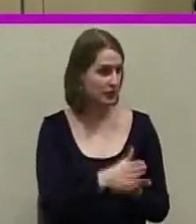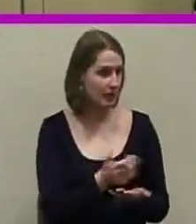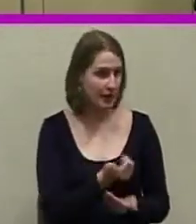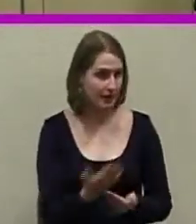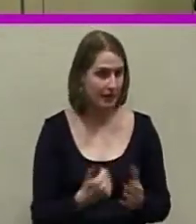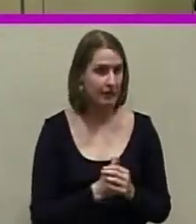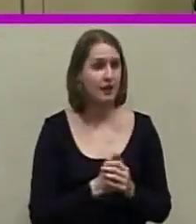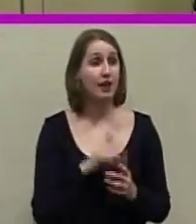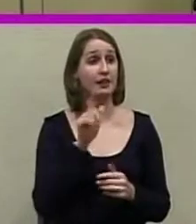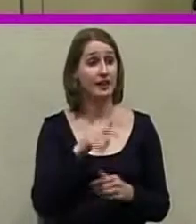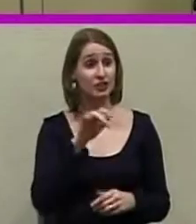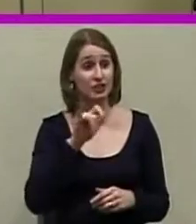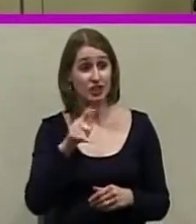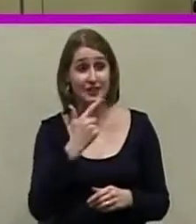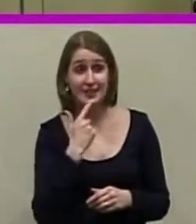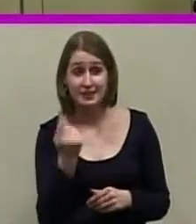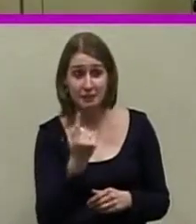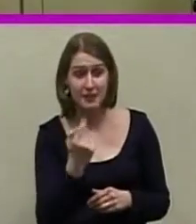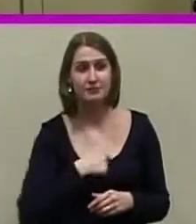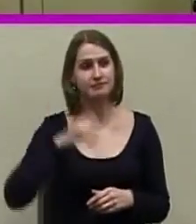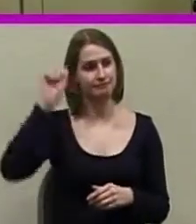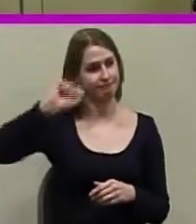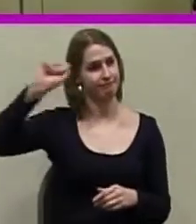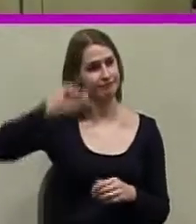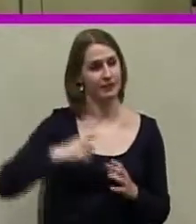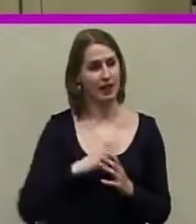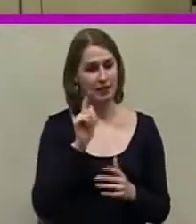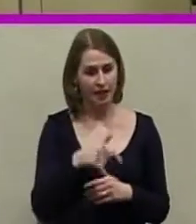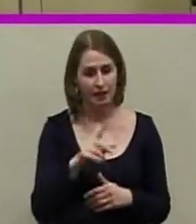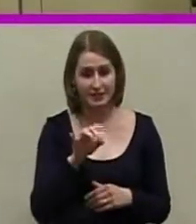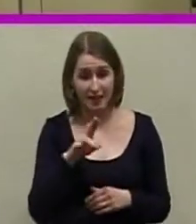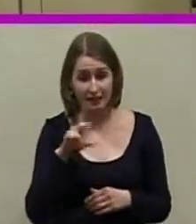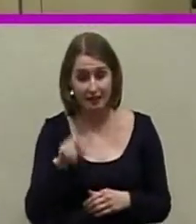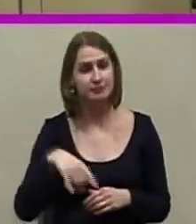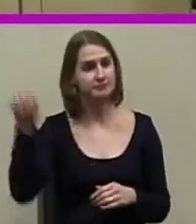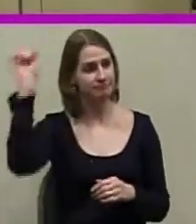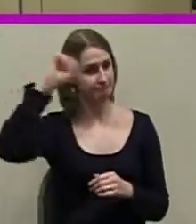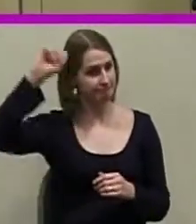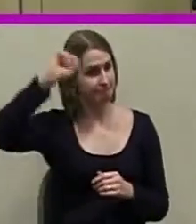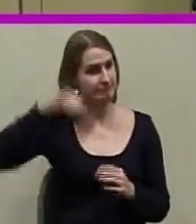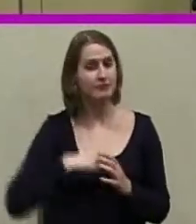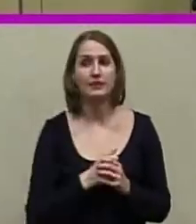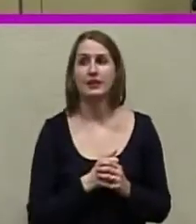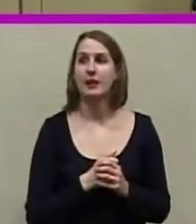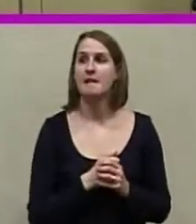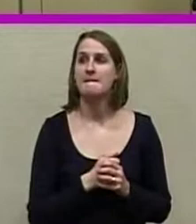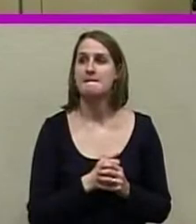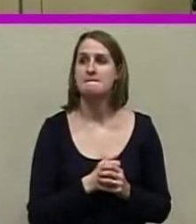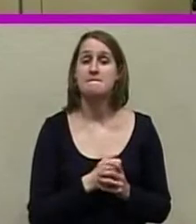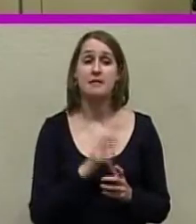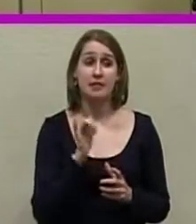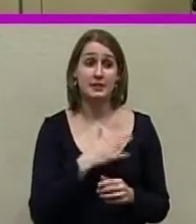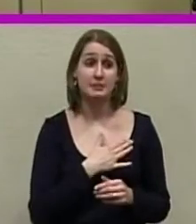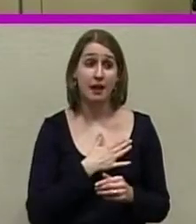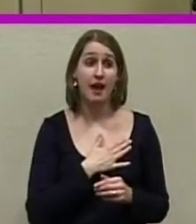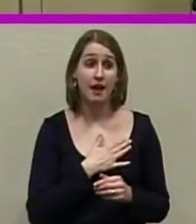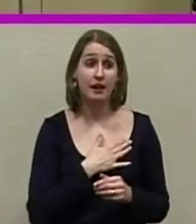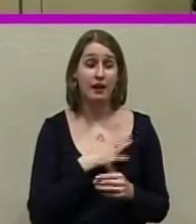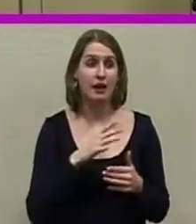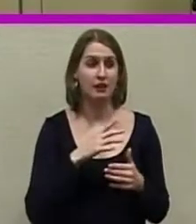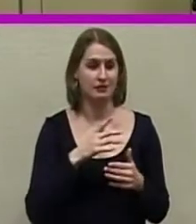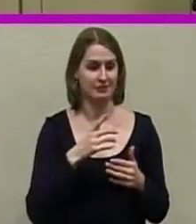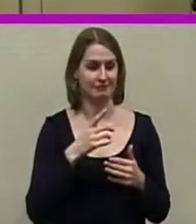little bit later, Jill says something, I take away a mark. A little bit later again, David does it, okay? Now, that's my consequence. If there's any marks up